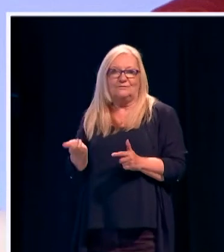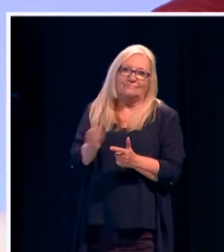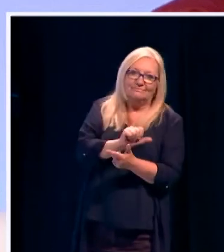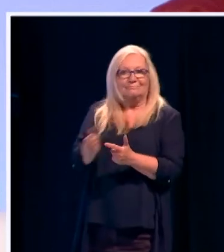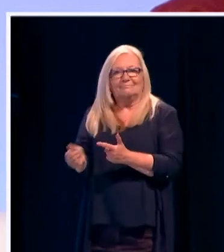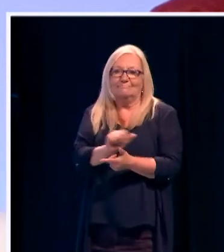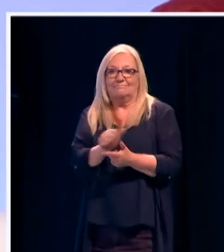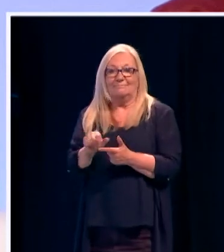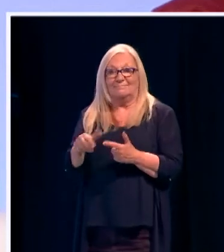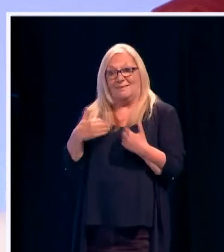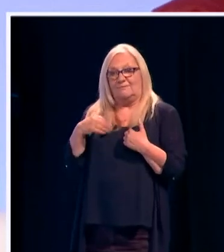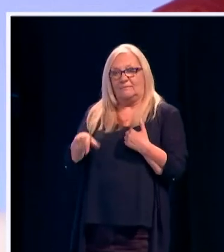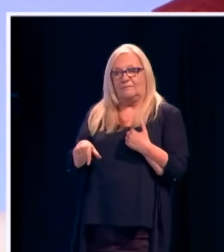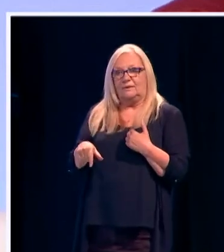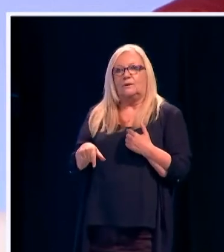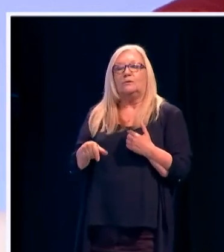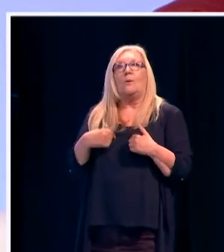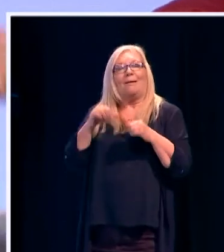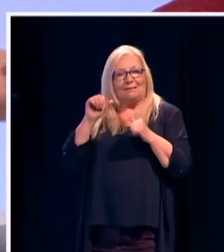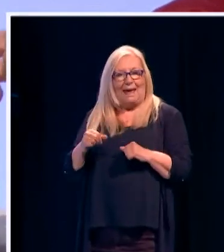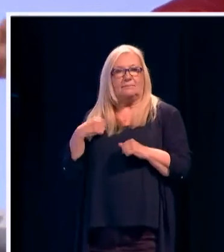and so we do joint mission,